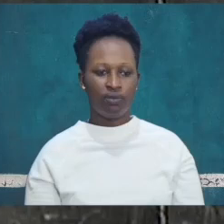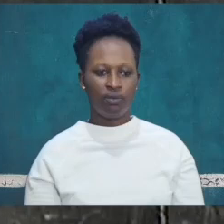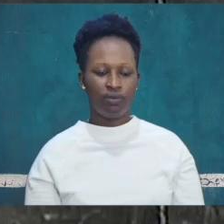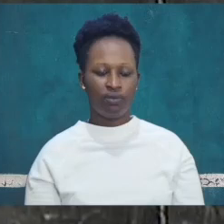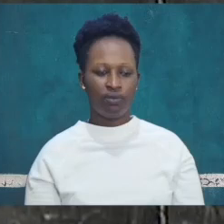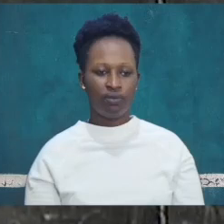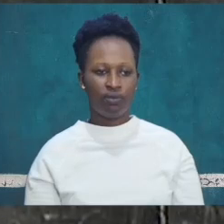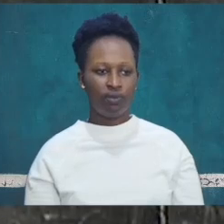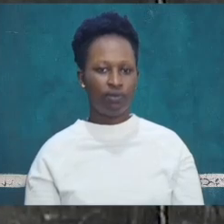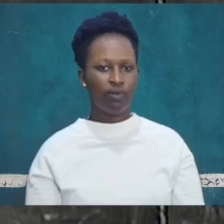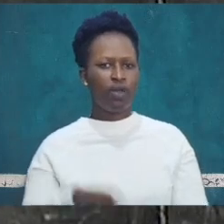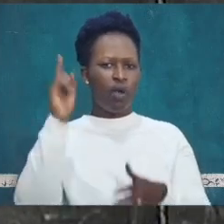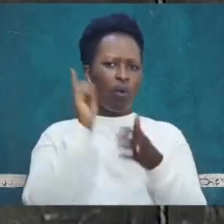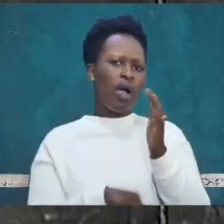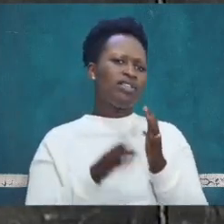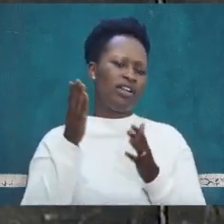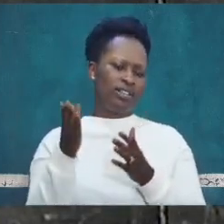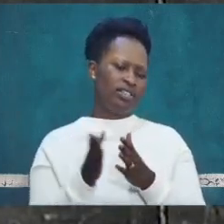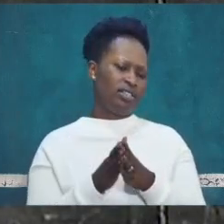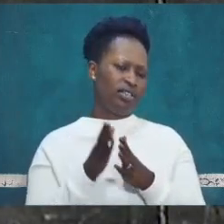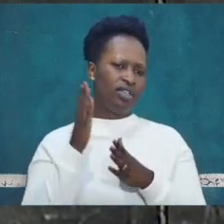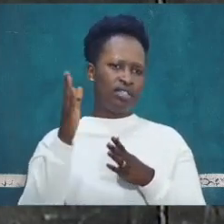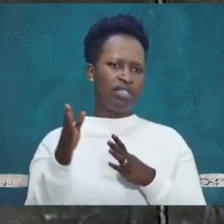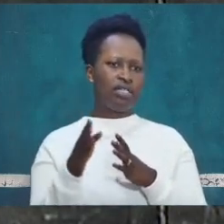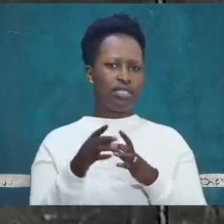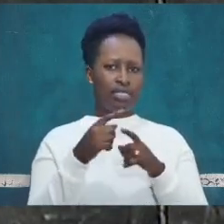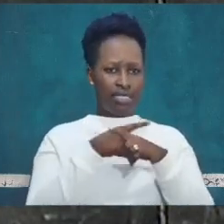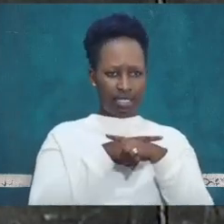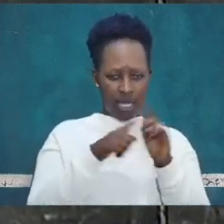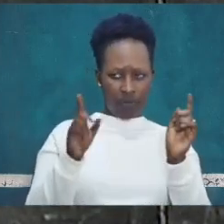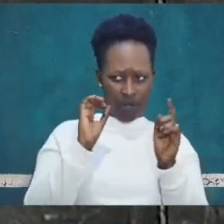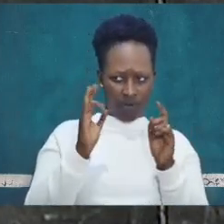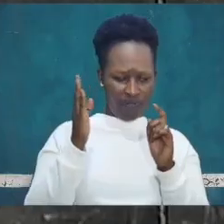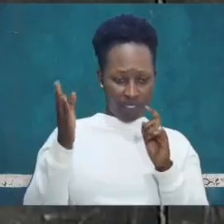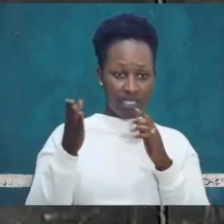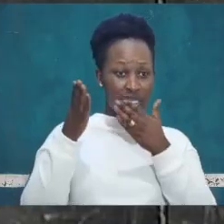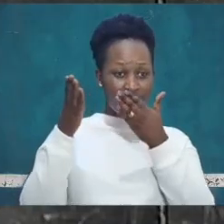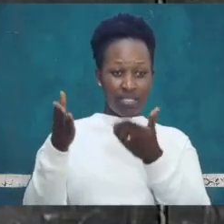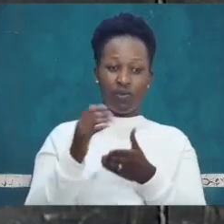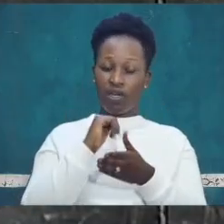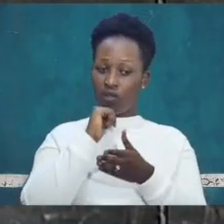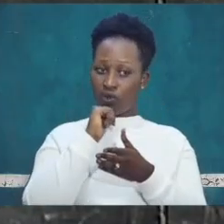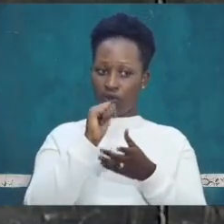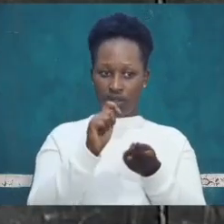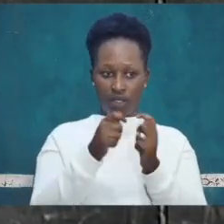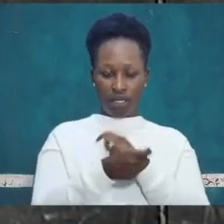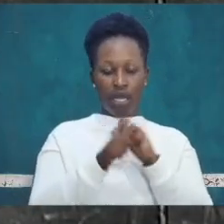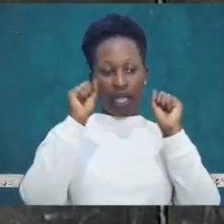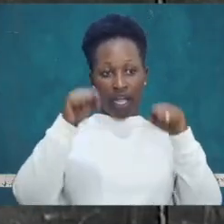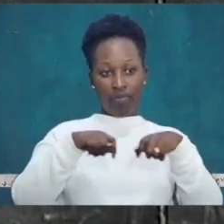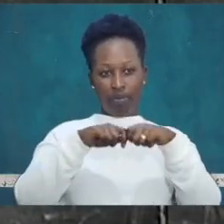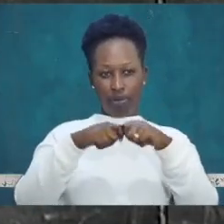goods. So what are these? So this is the opposite of this. So these ones don't decompose, cannot be